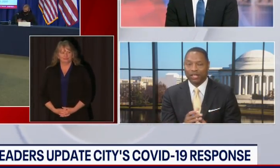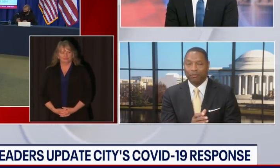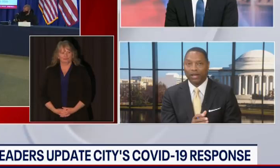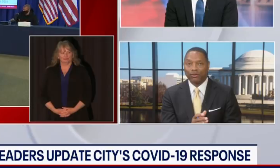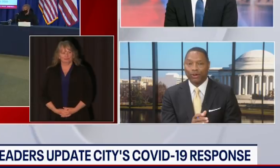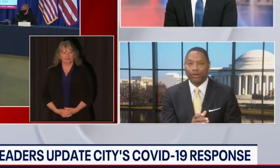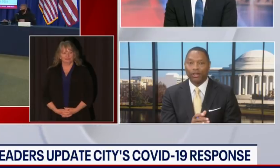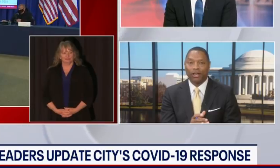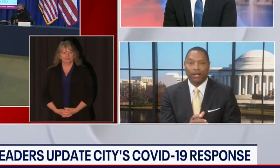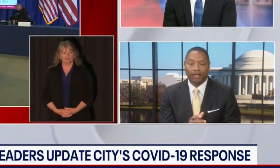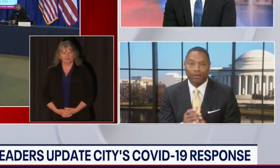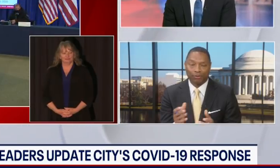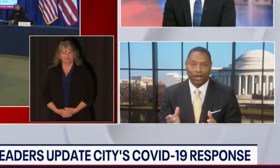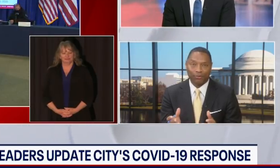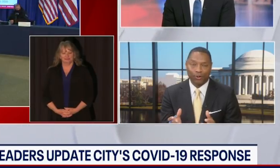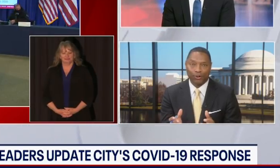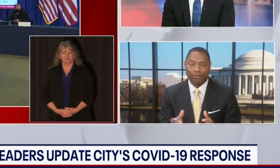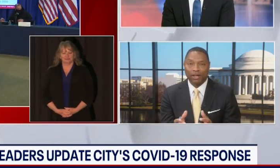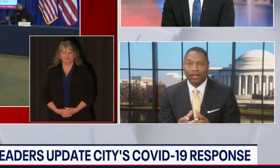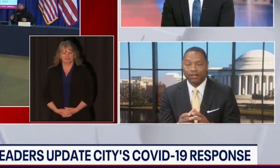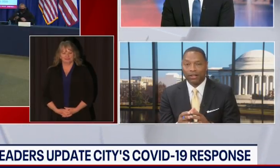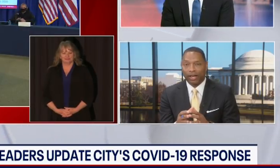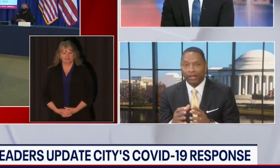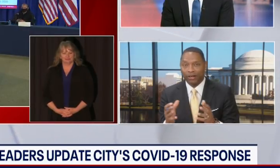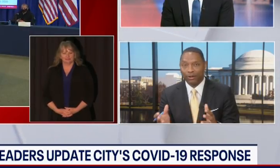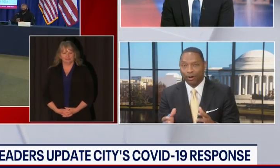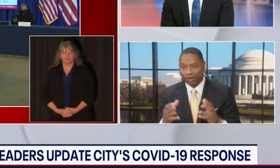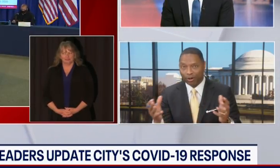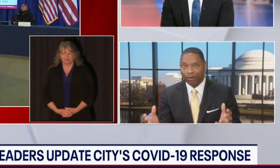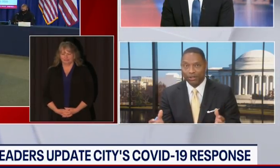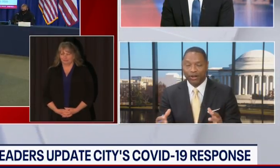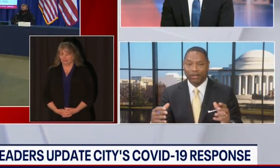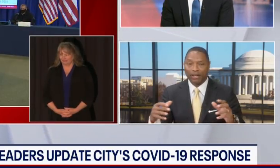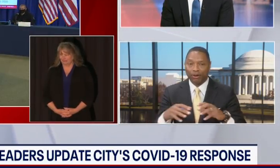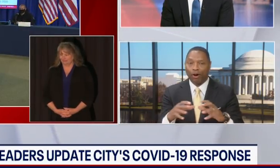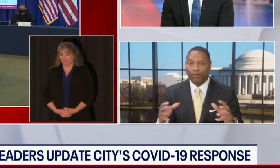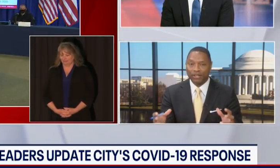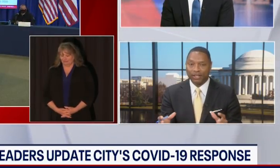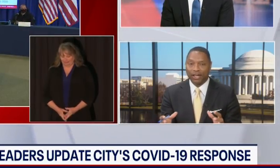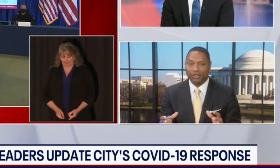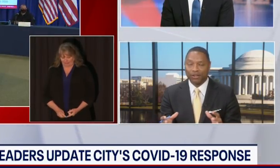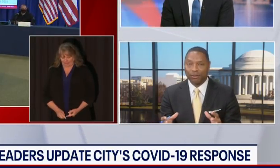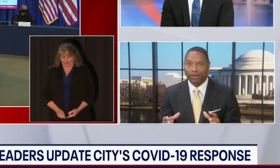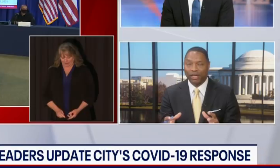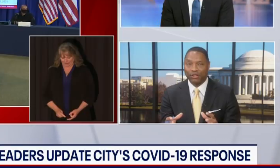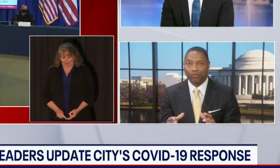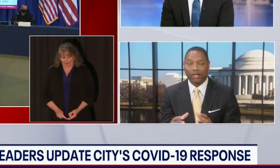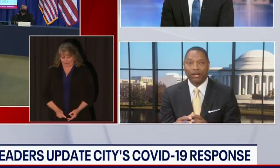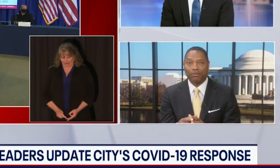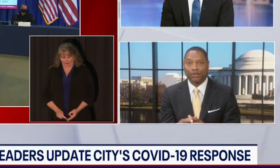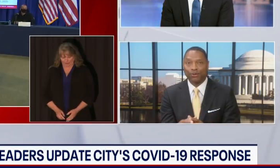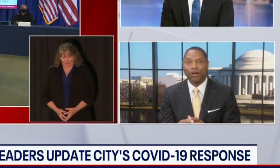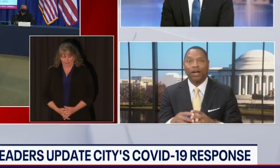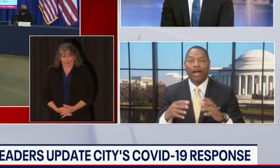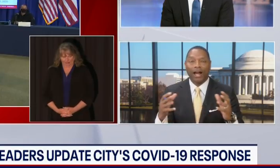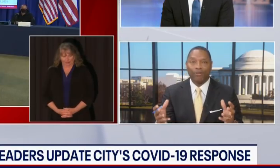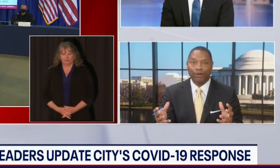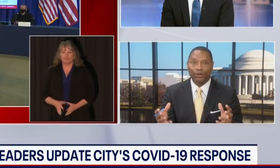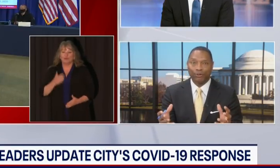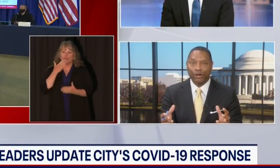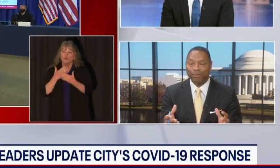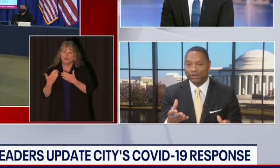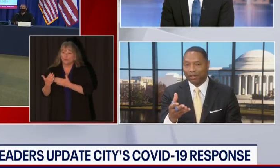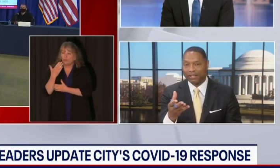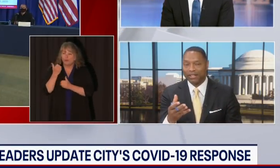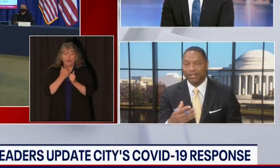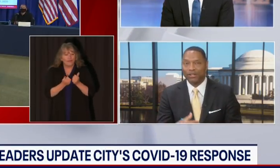get on the same page. We heard Governor Ralph Northam and Governor Hogan are always talking about they're always in constant communication when it comes to how they're